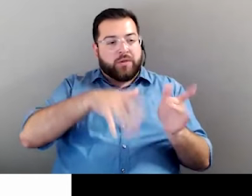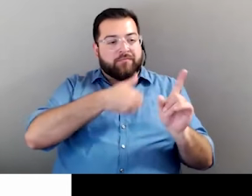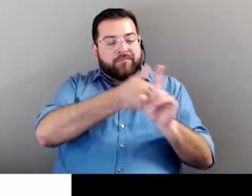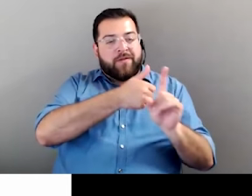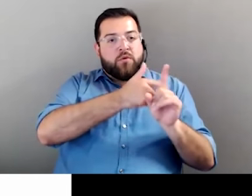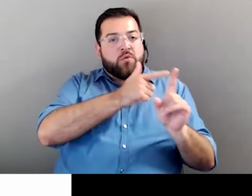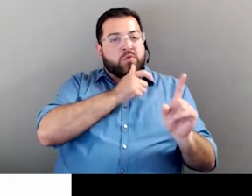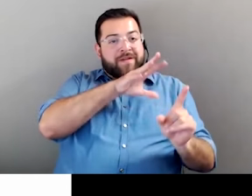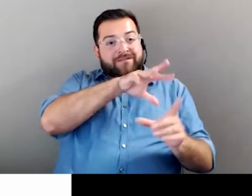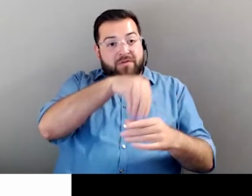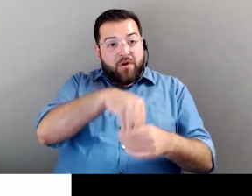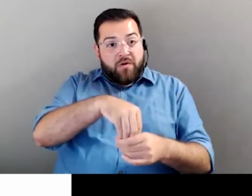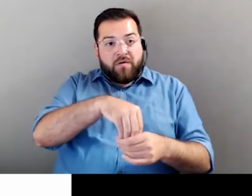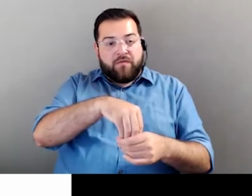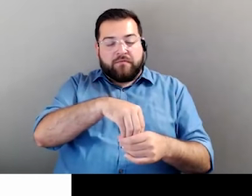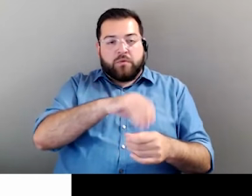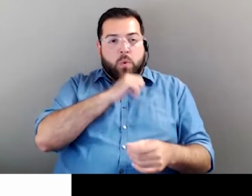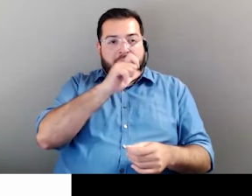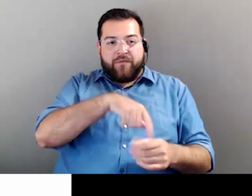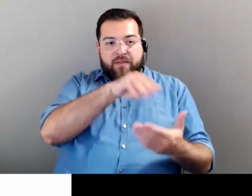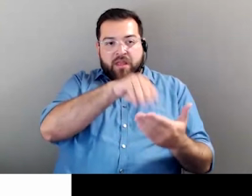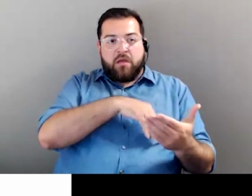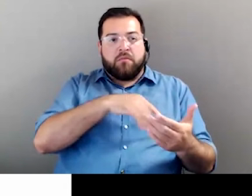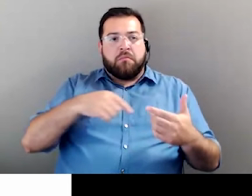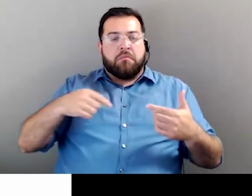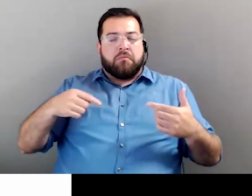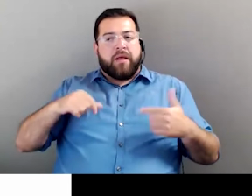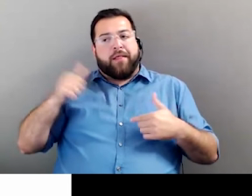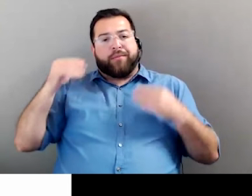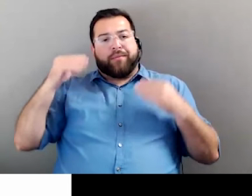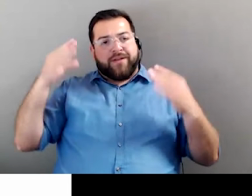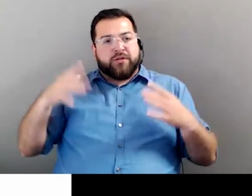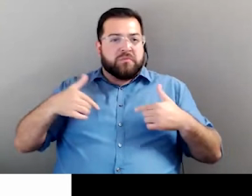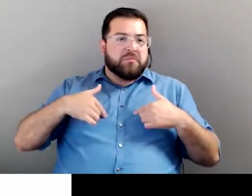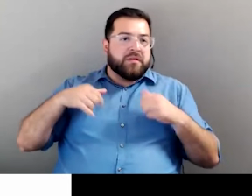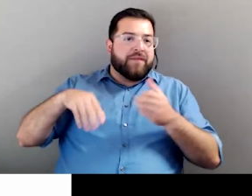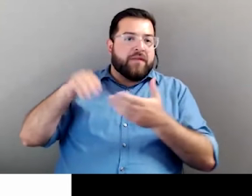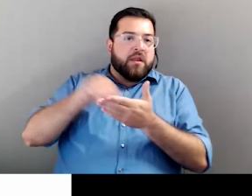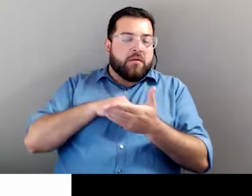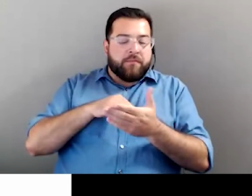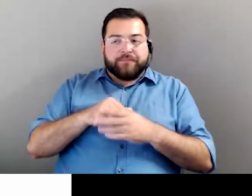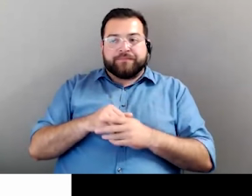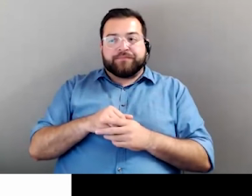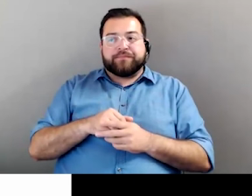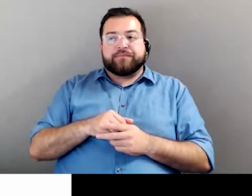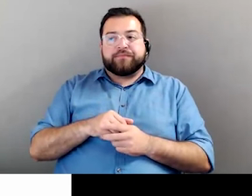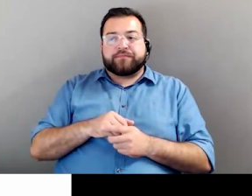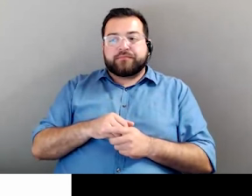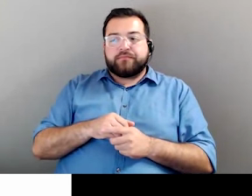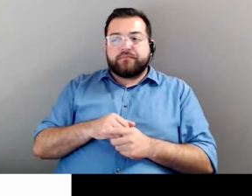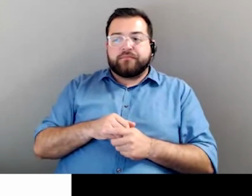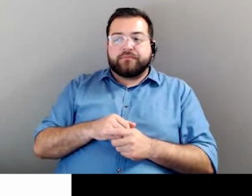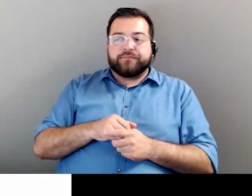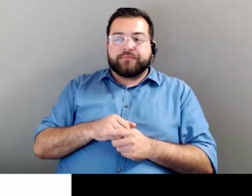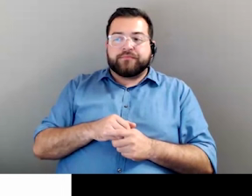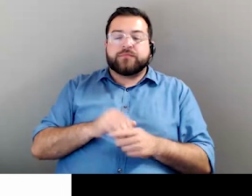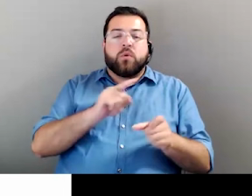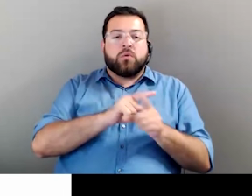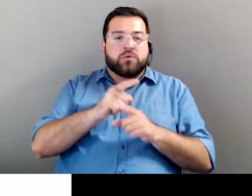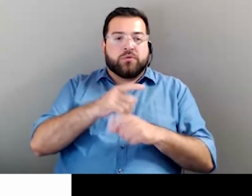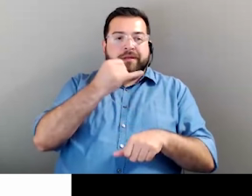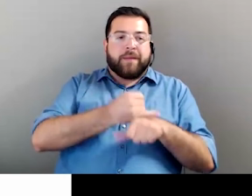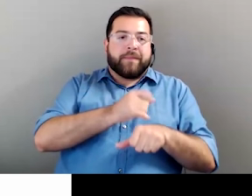the situation. So you can use that or the police department or local police, okay, the campus PD